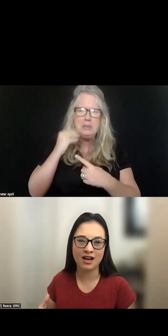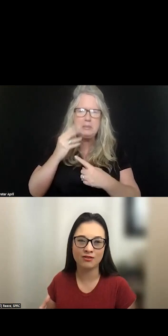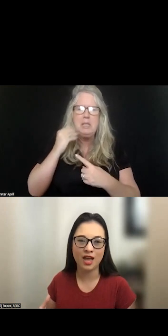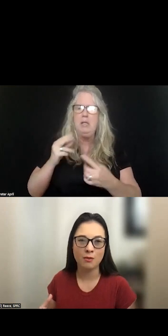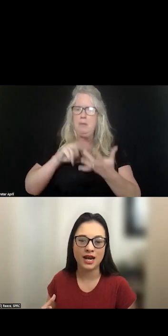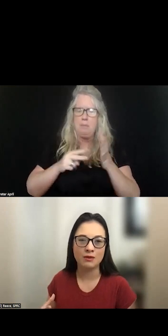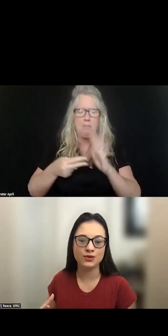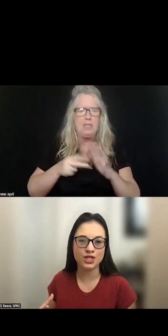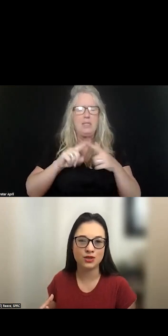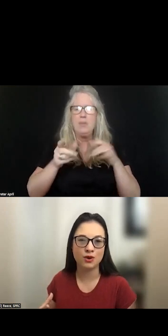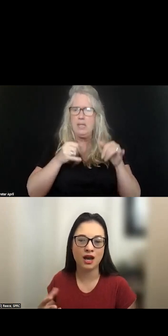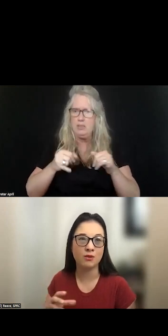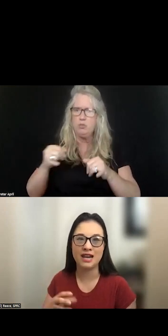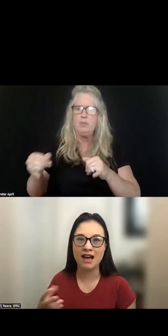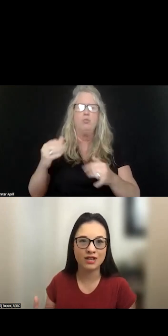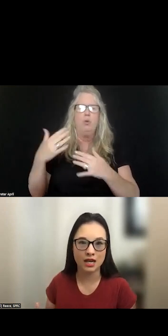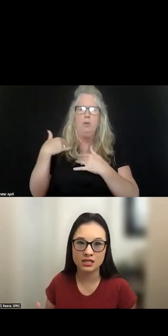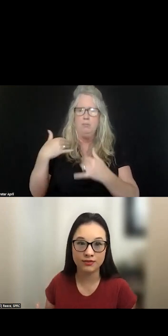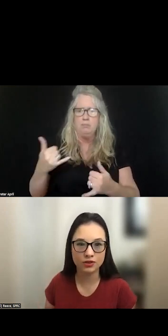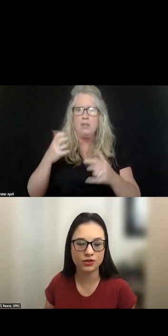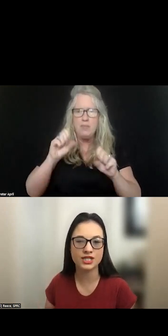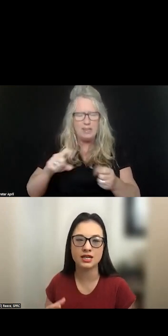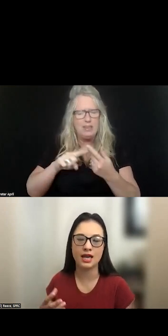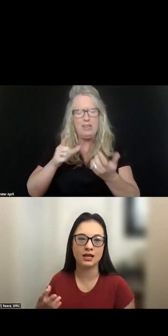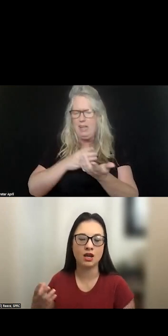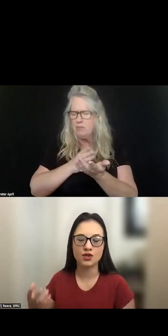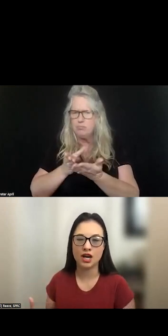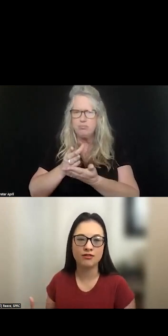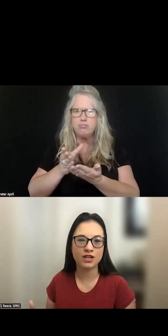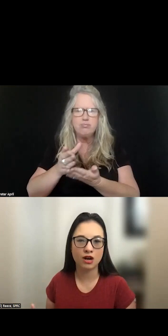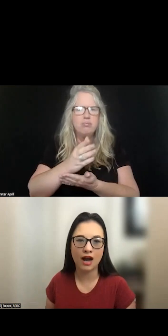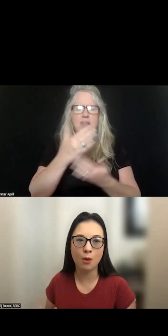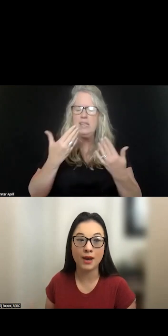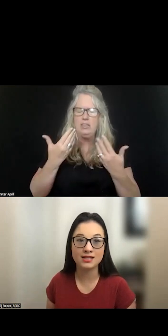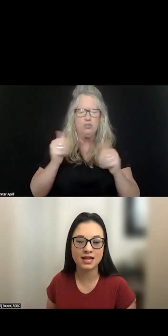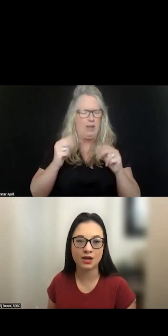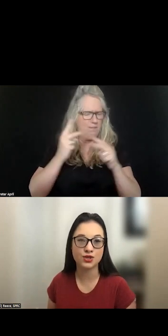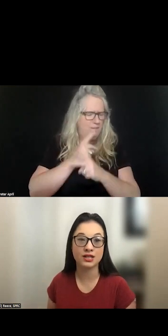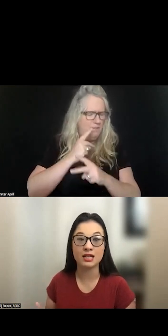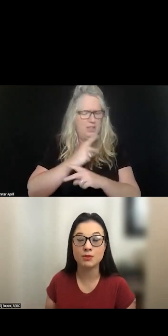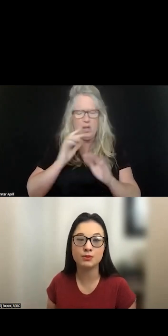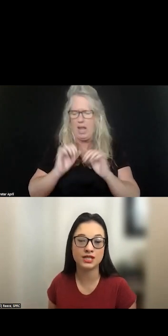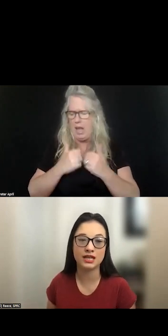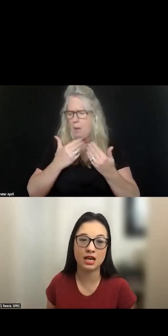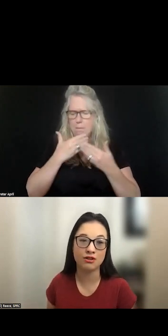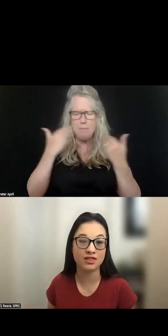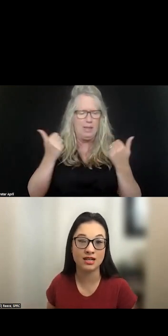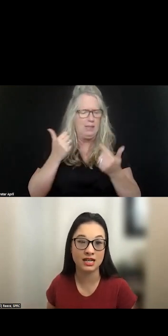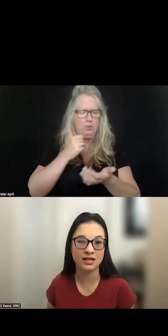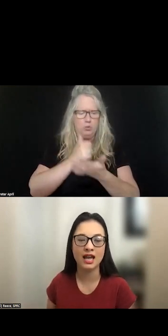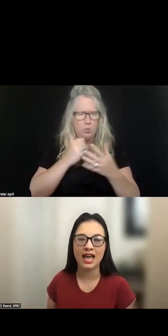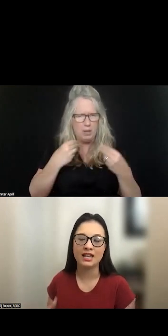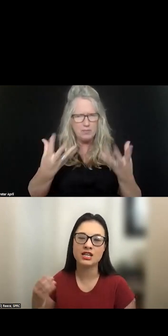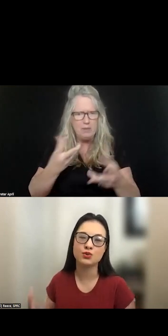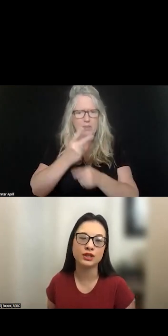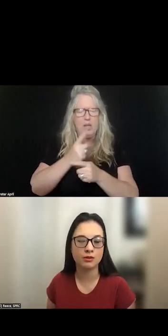that have been able to navigate difficulty and try and figure out how best to actually get people to the care that they